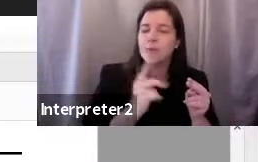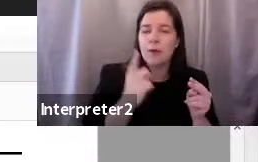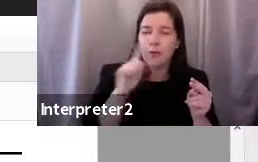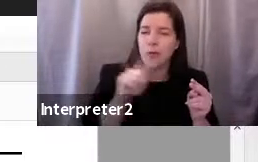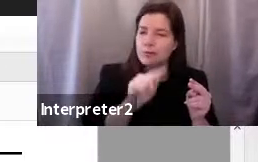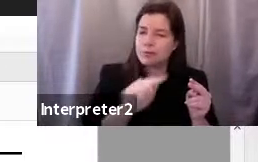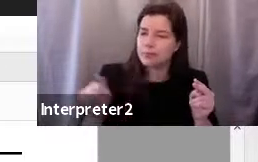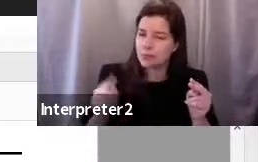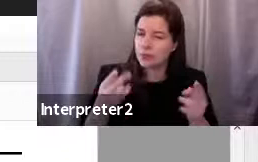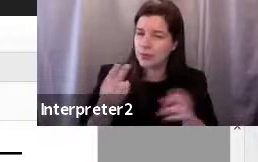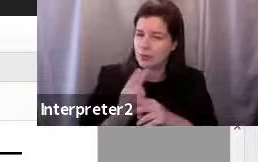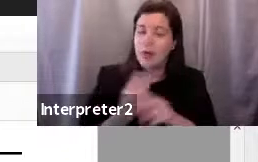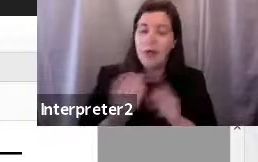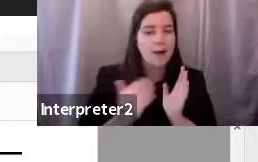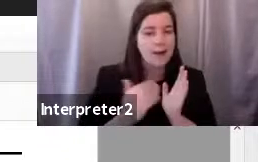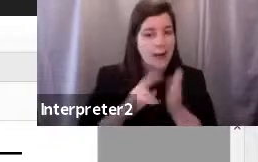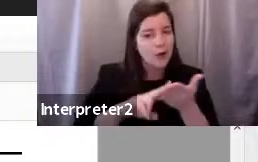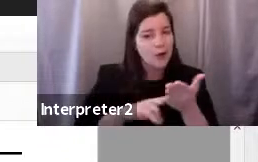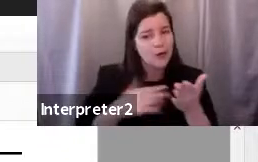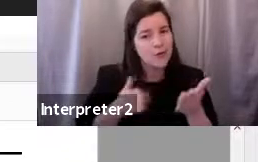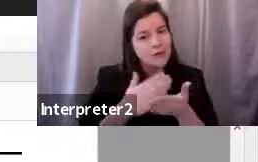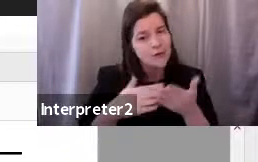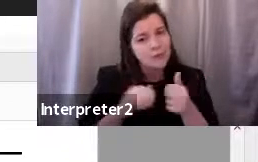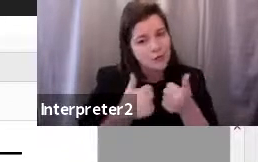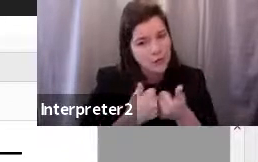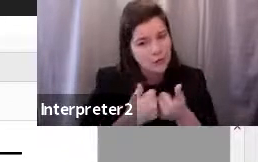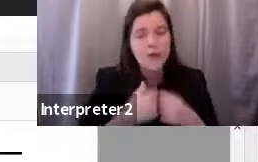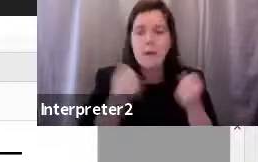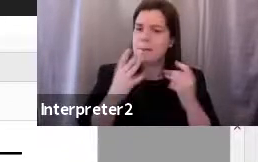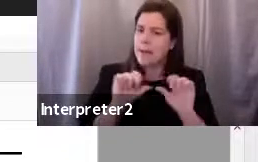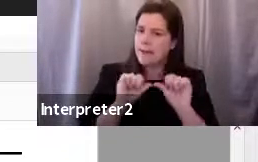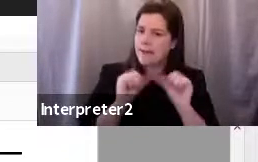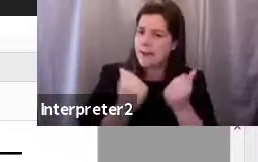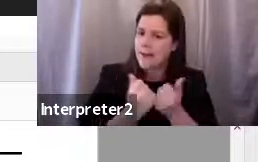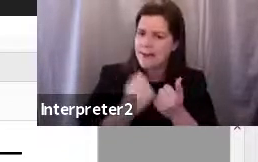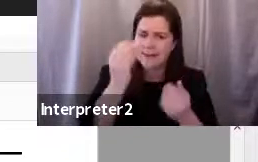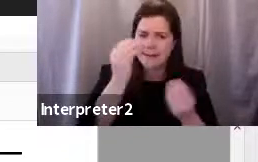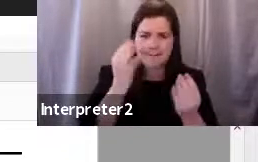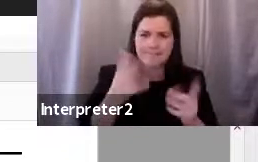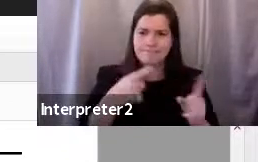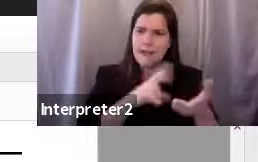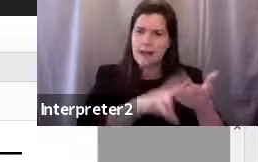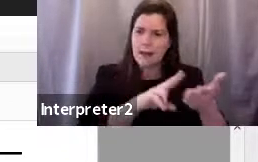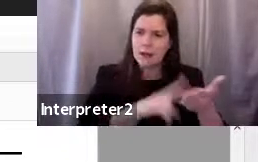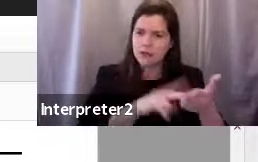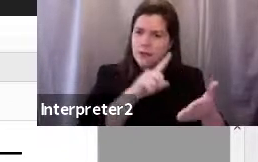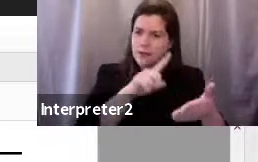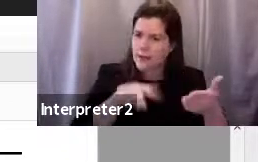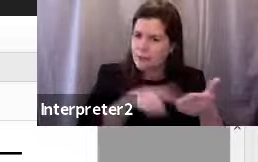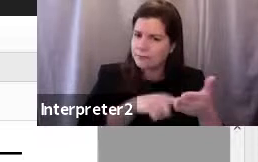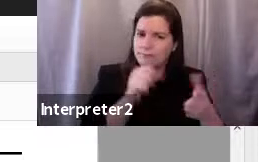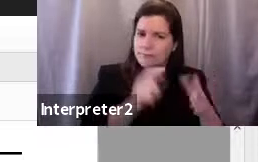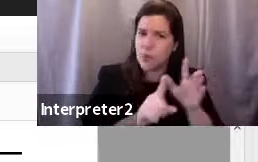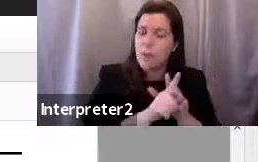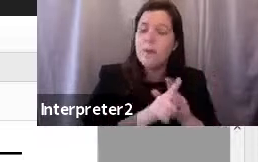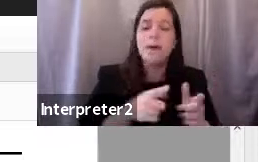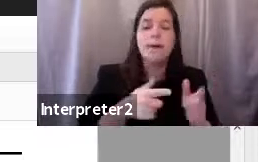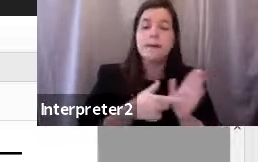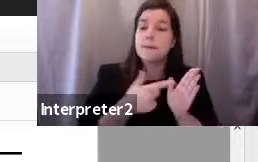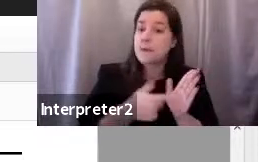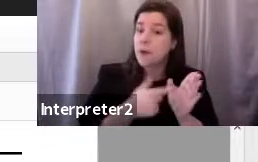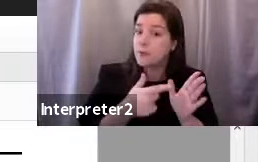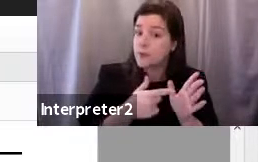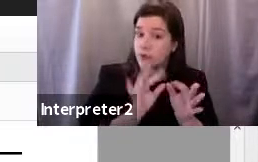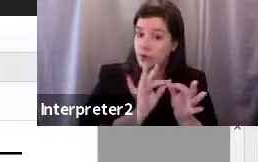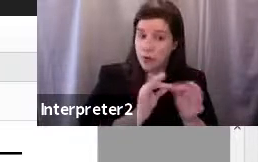the contract came with some challenges. State agencies reported numerous cancellations, and that sometimes the interpreters they